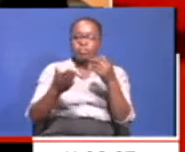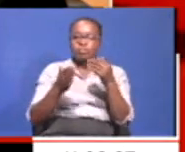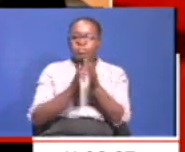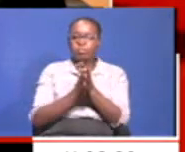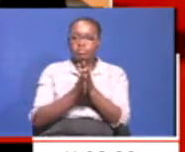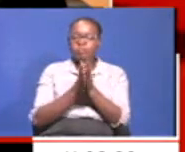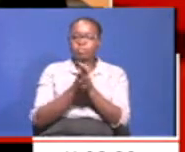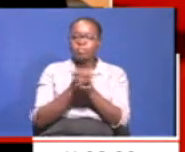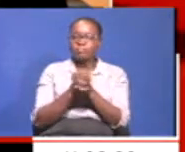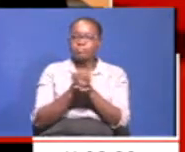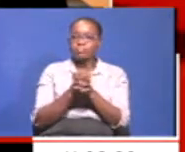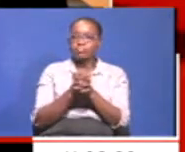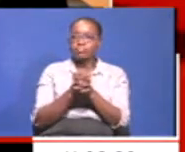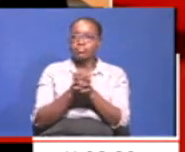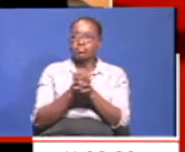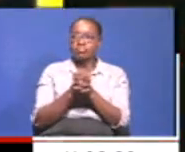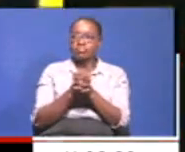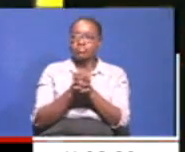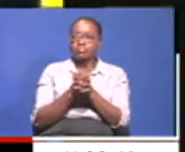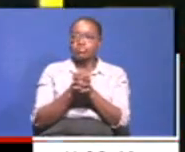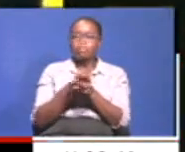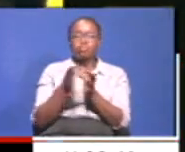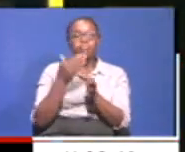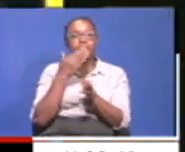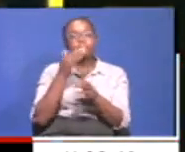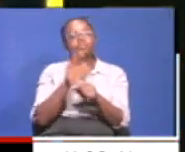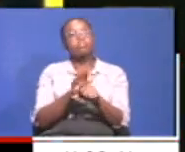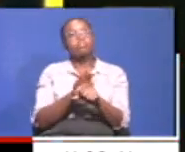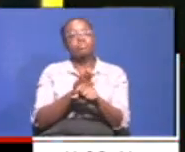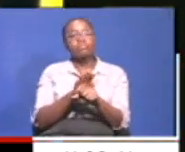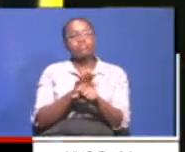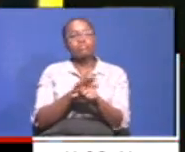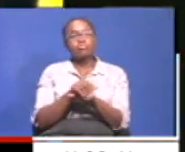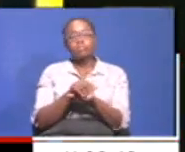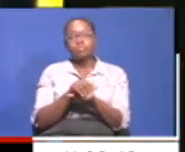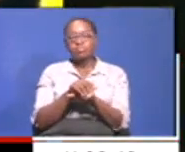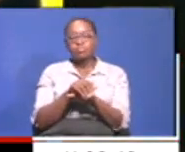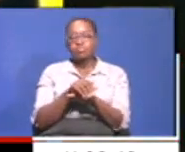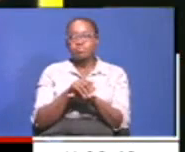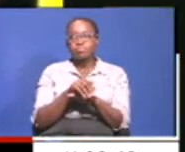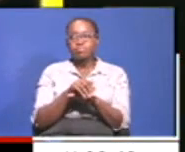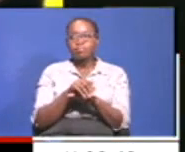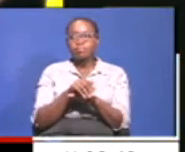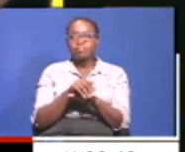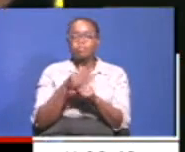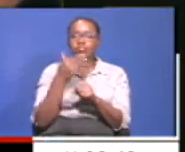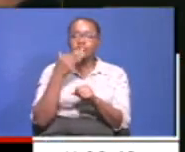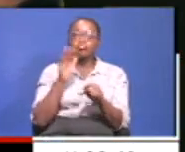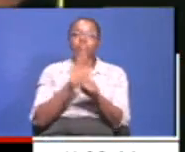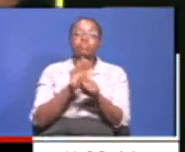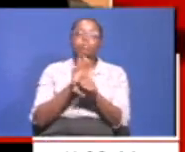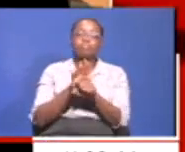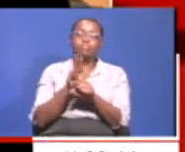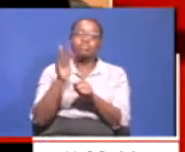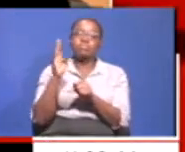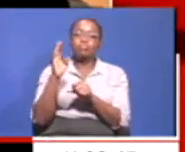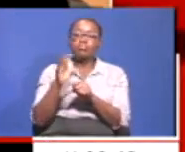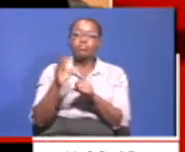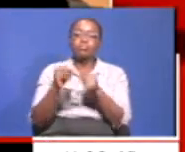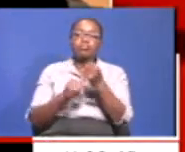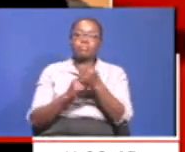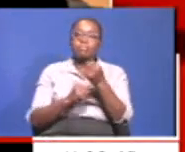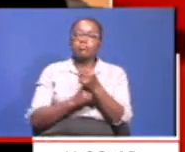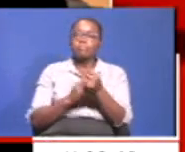the studio. Thank you. Thank you very much, Wahome. Thank you so much, and thank KBC for the support. All right.